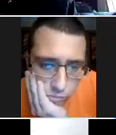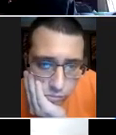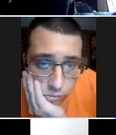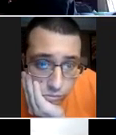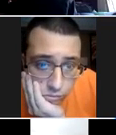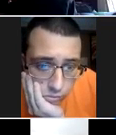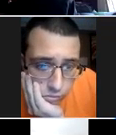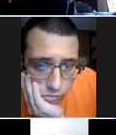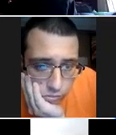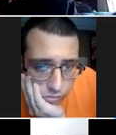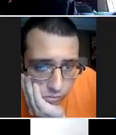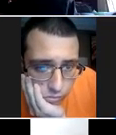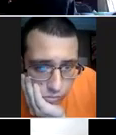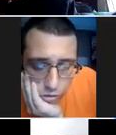necessity